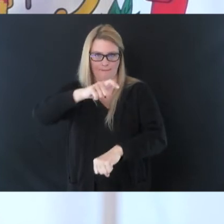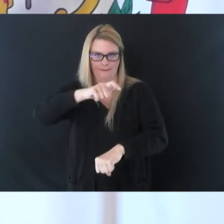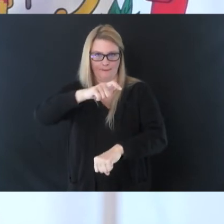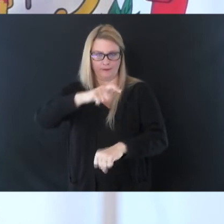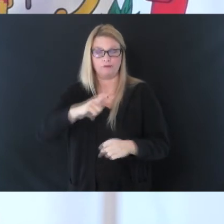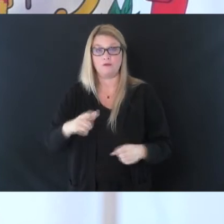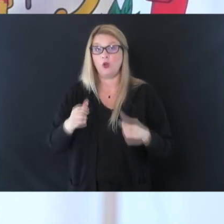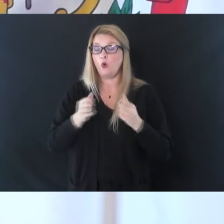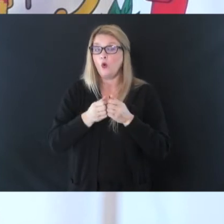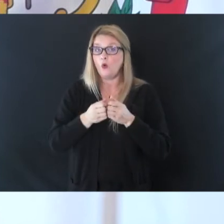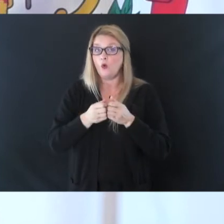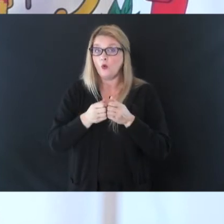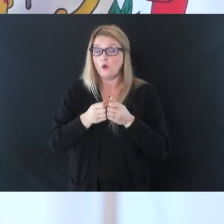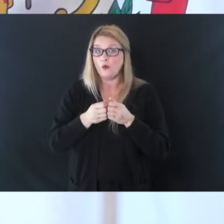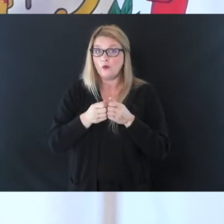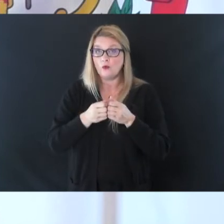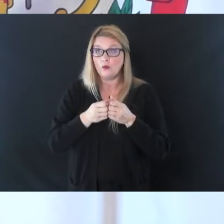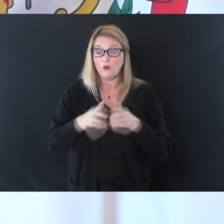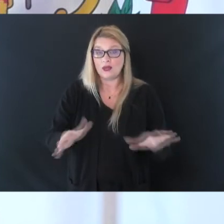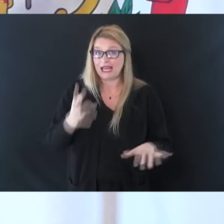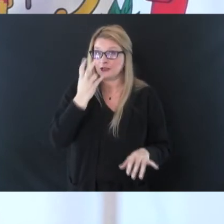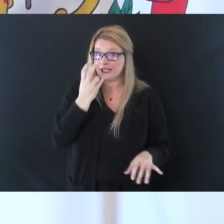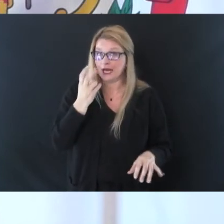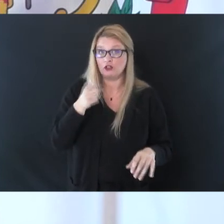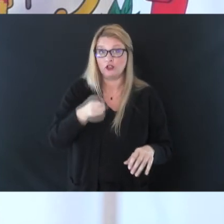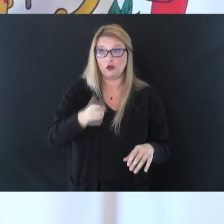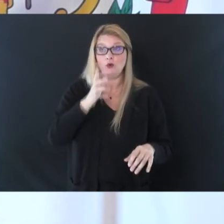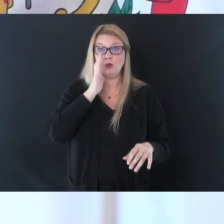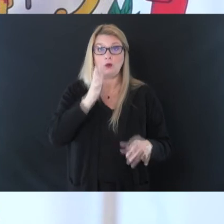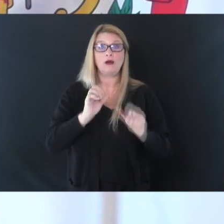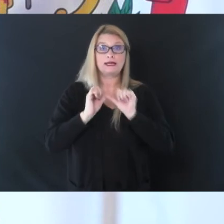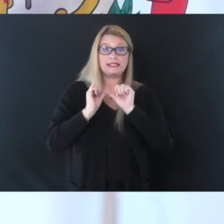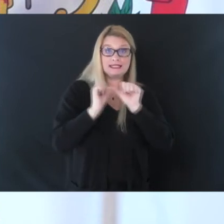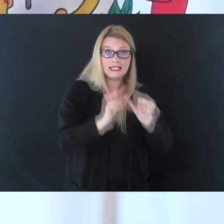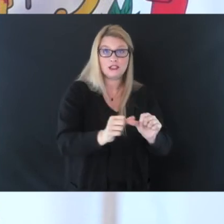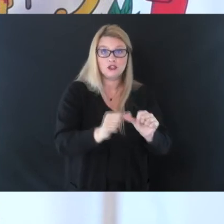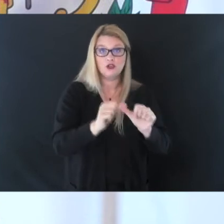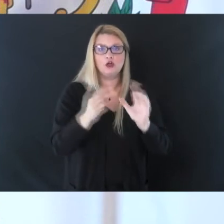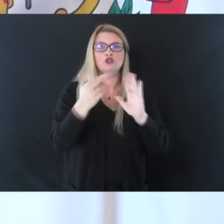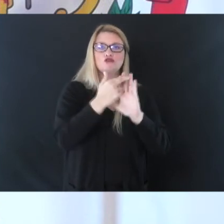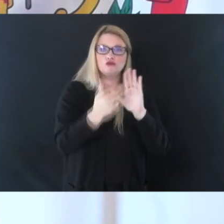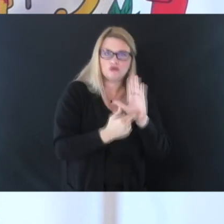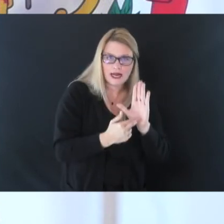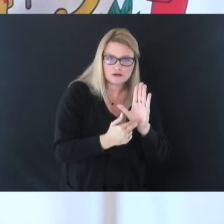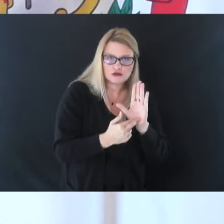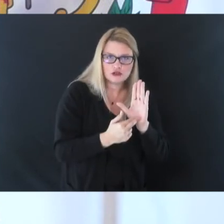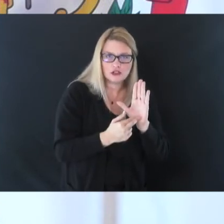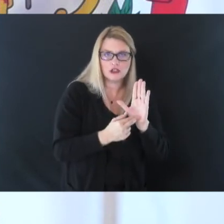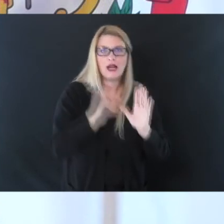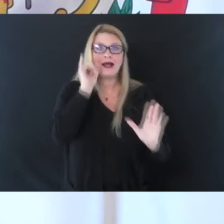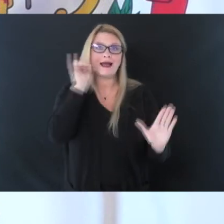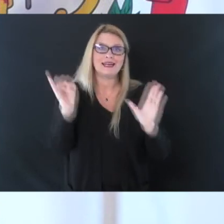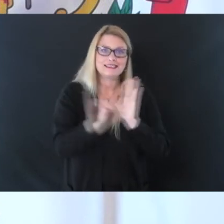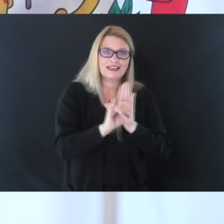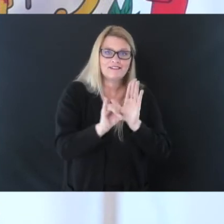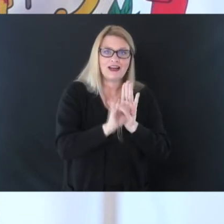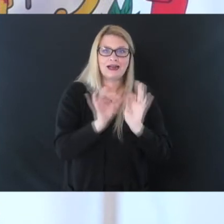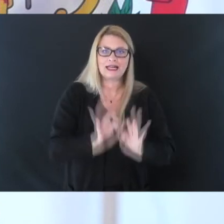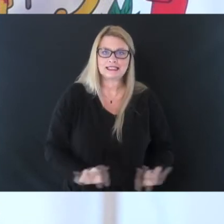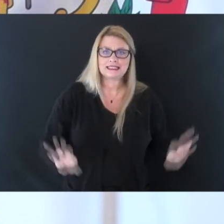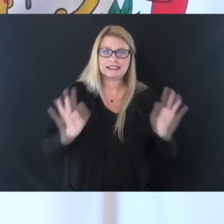Absolutely, without any question, you can continue to pre-register. You are identified as